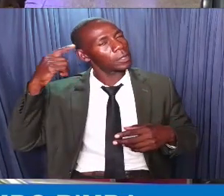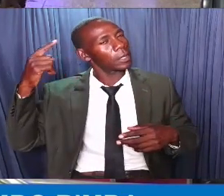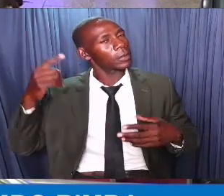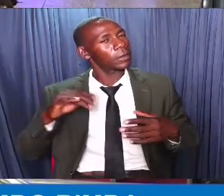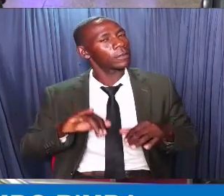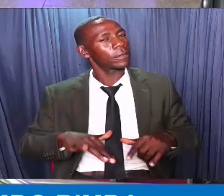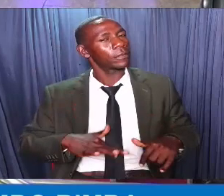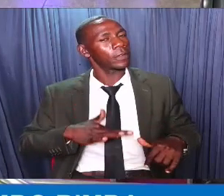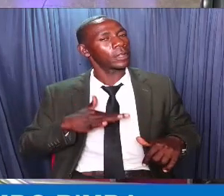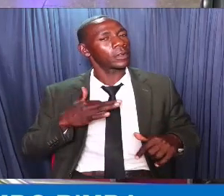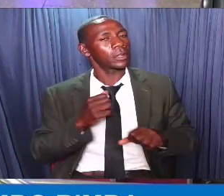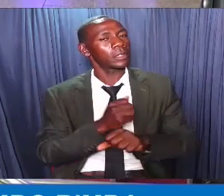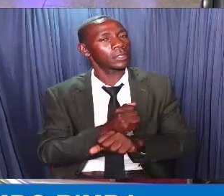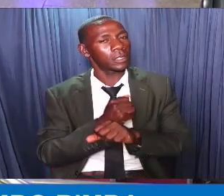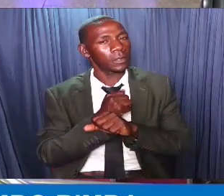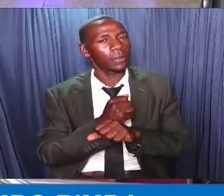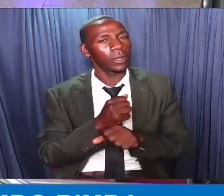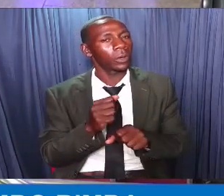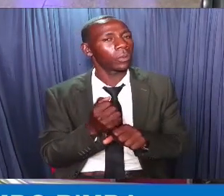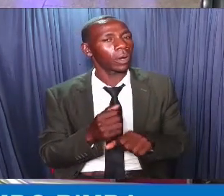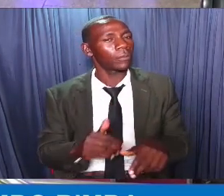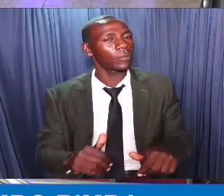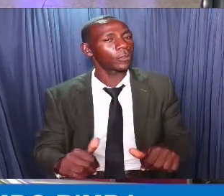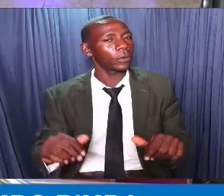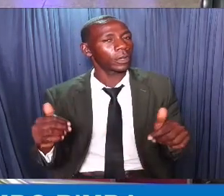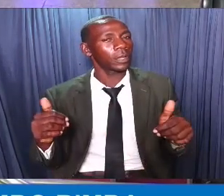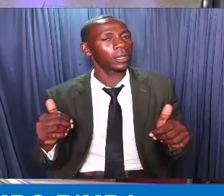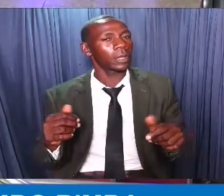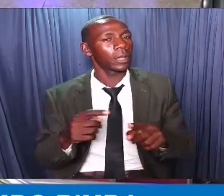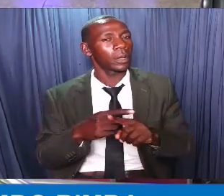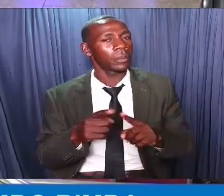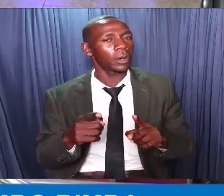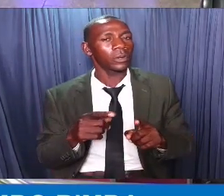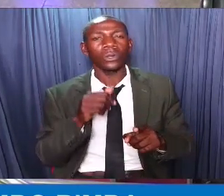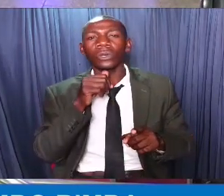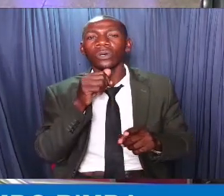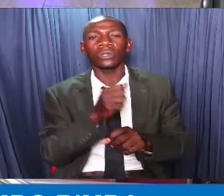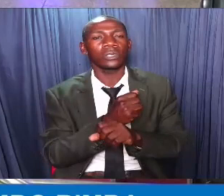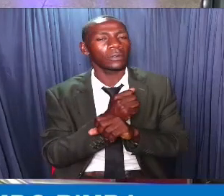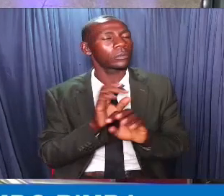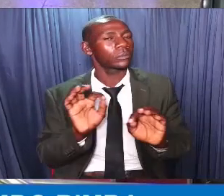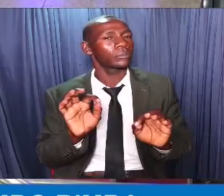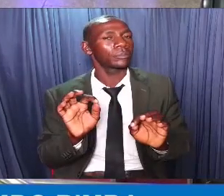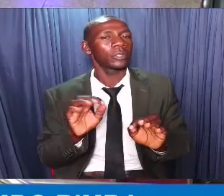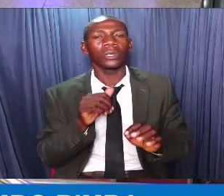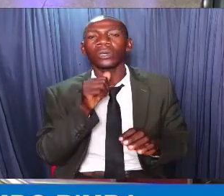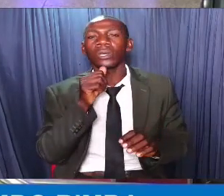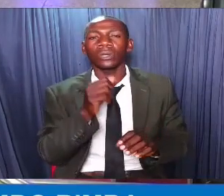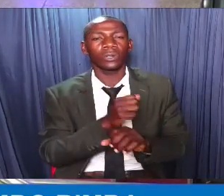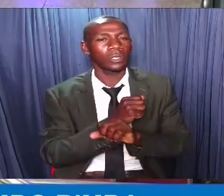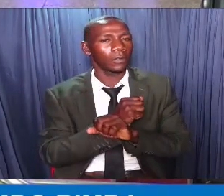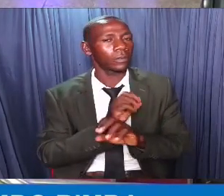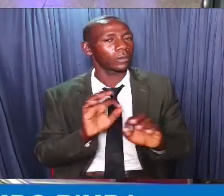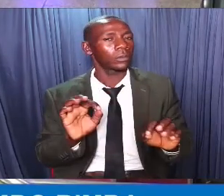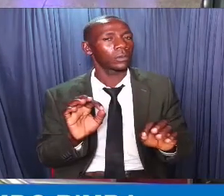However you feel you're safe, again your works are moving well. But you are not safe. Huko salama. You are not